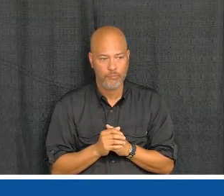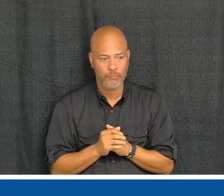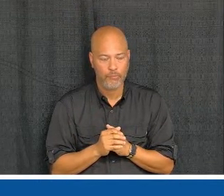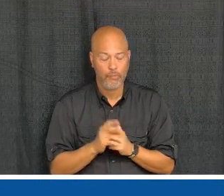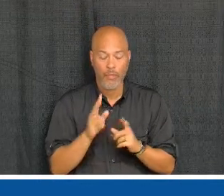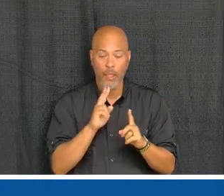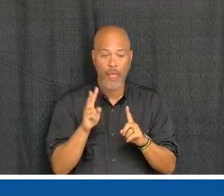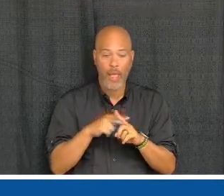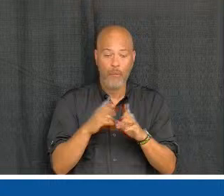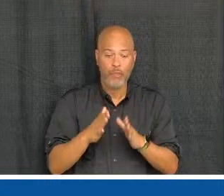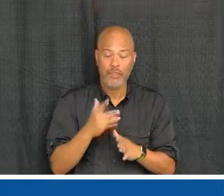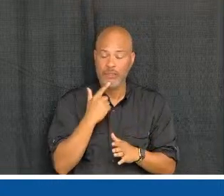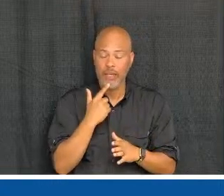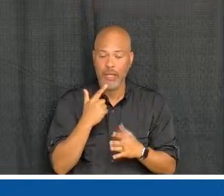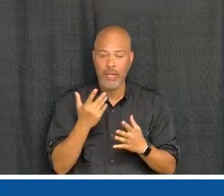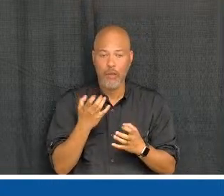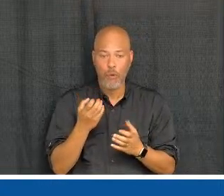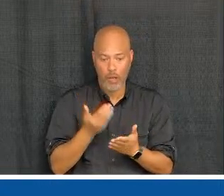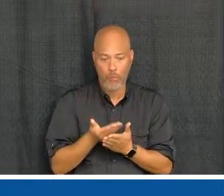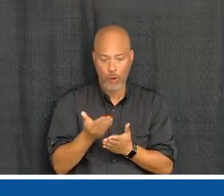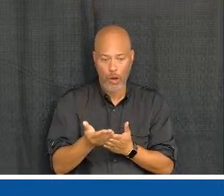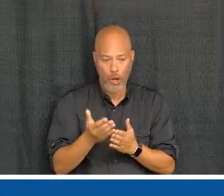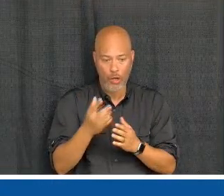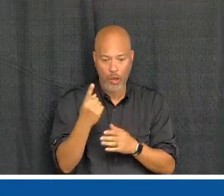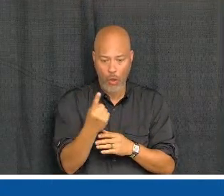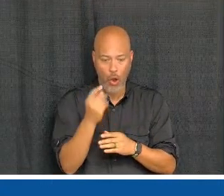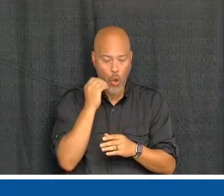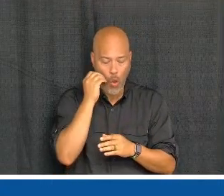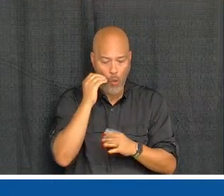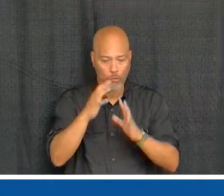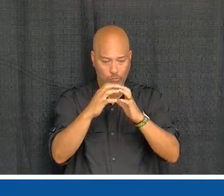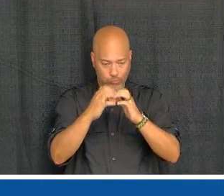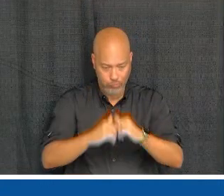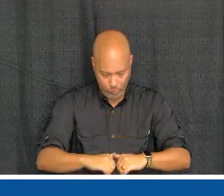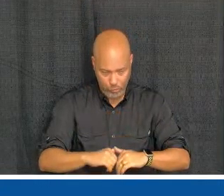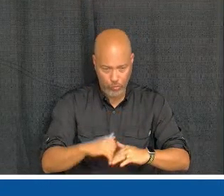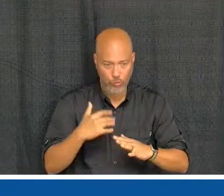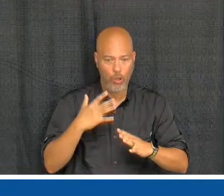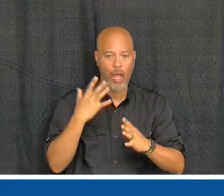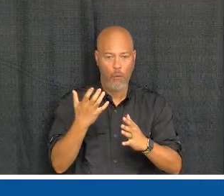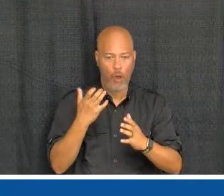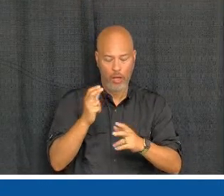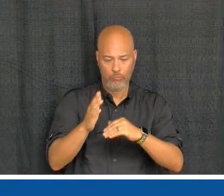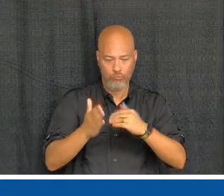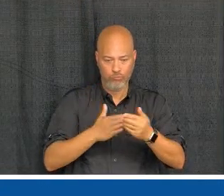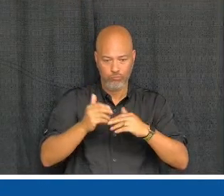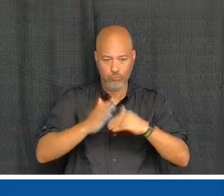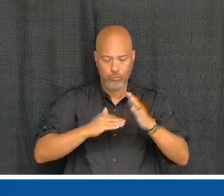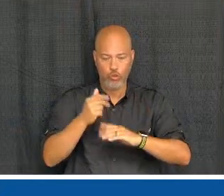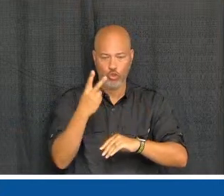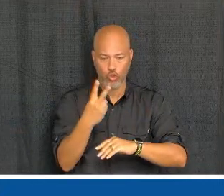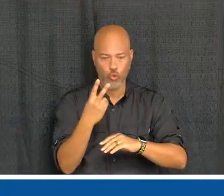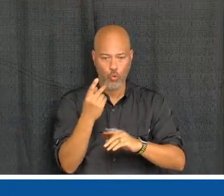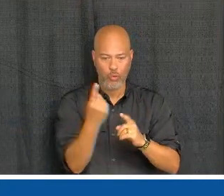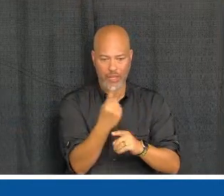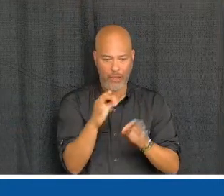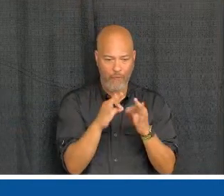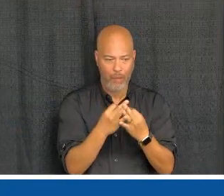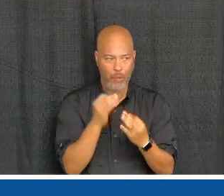The applicant's statement is we purchased a dilapidated single-family home that we would like to demolish and construct 2 single-family